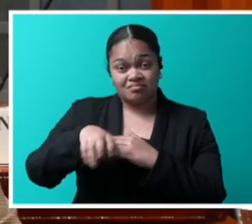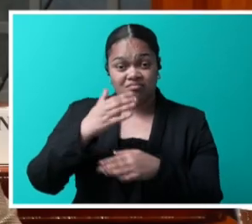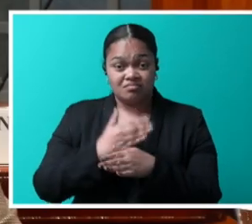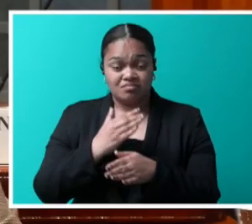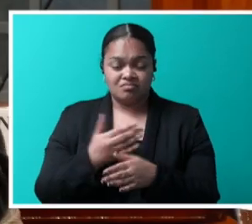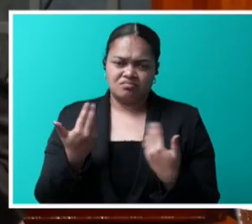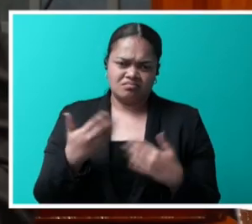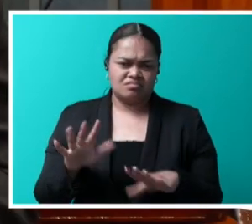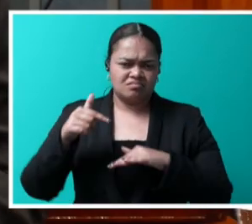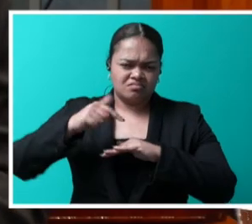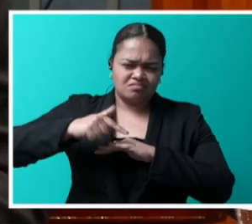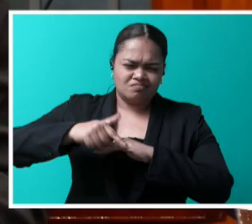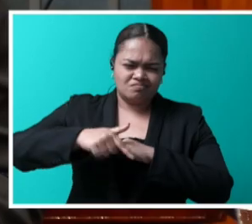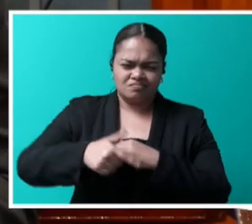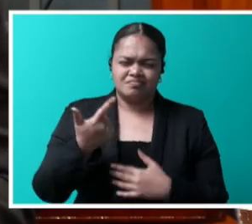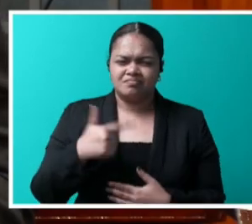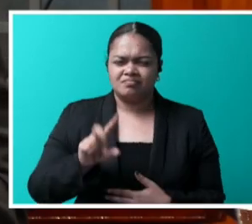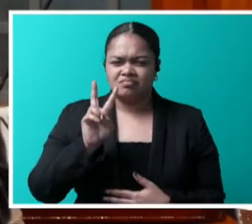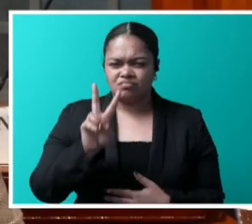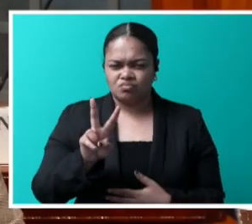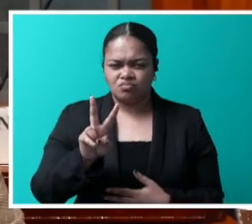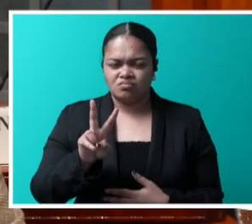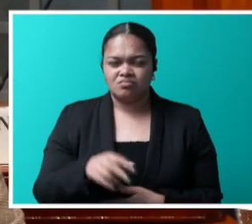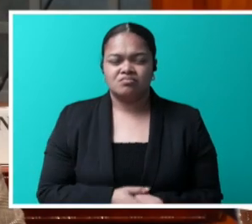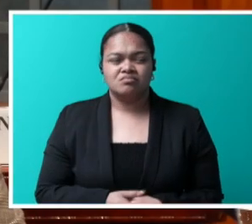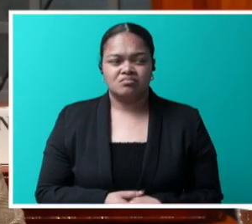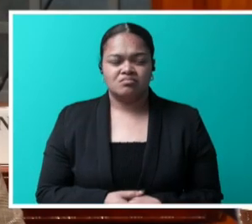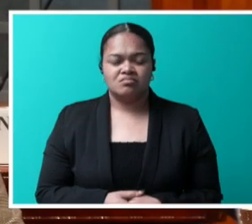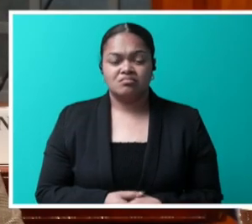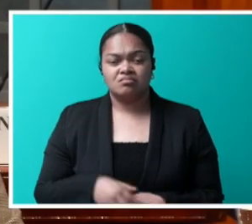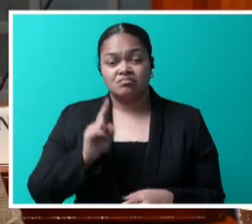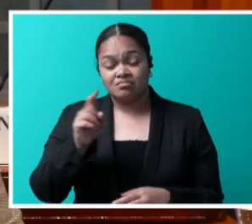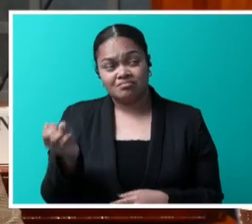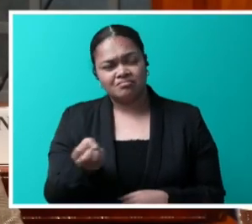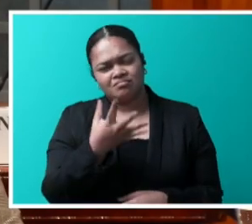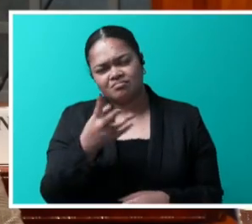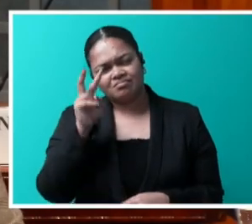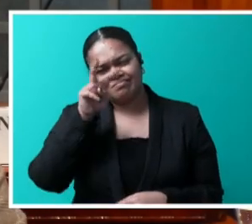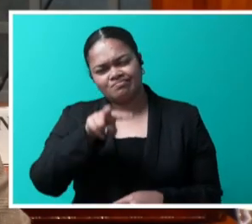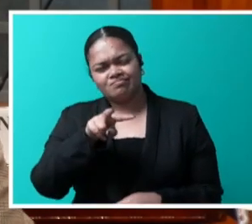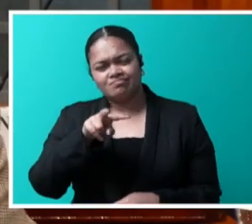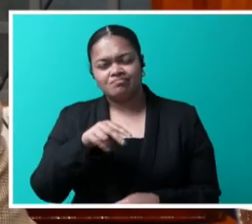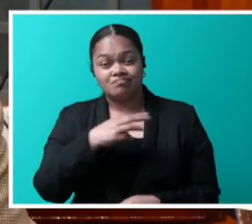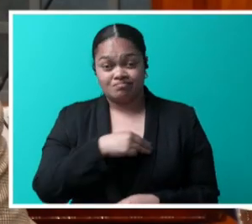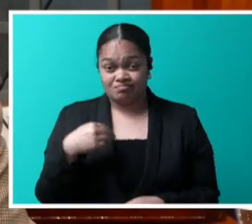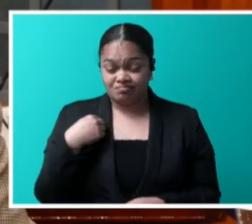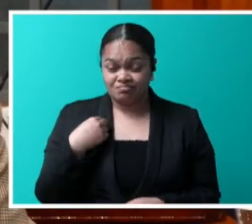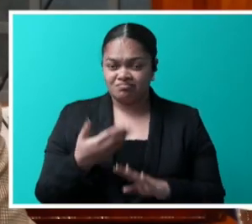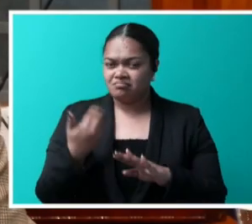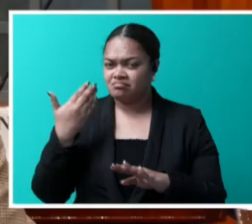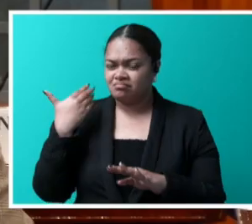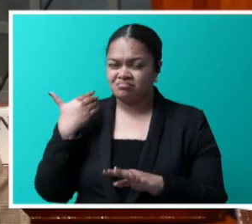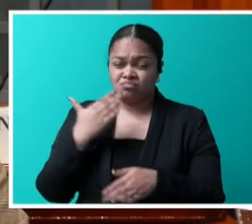drilled 72 boreholes. To put that in perspective, Mr. Speaker, the ministry's previous